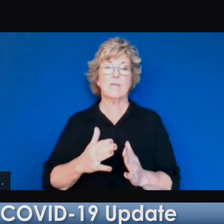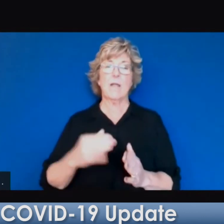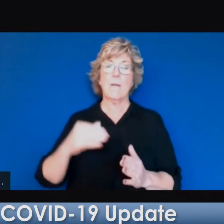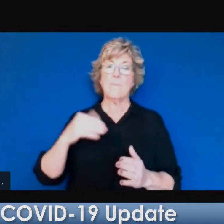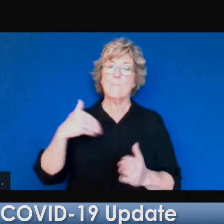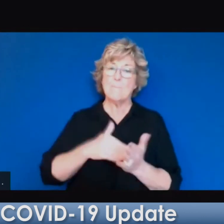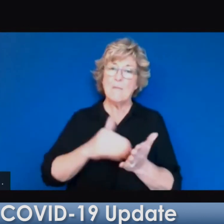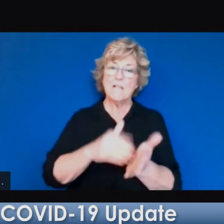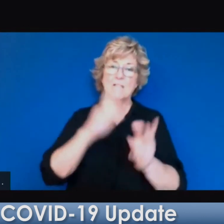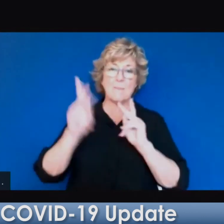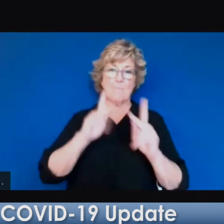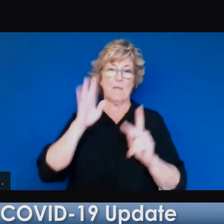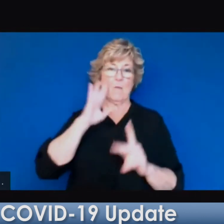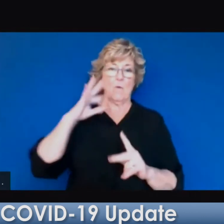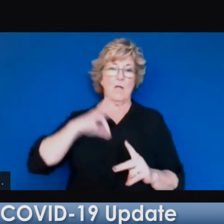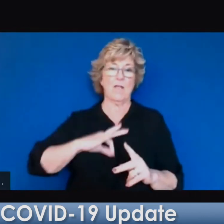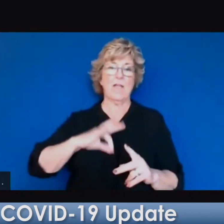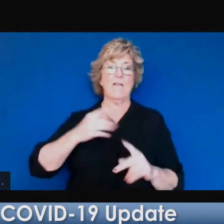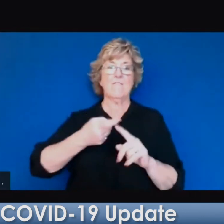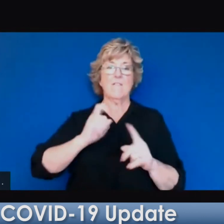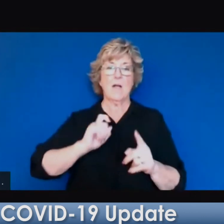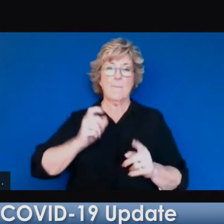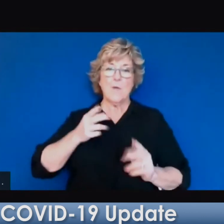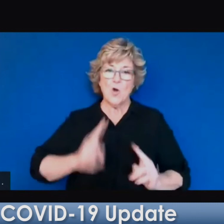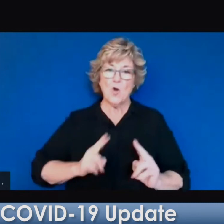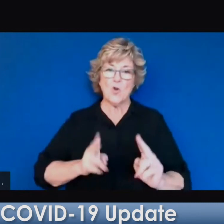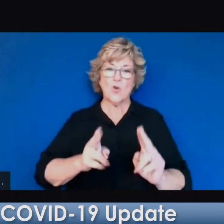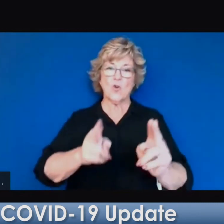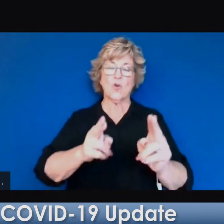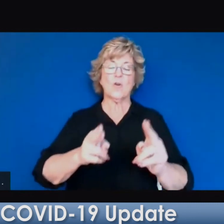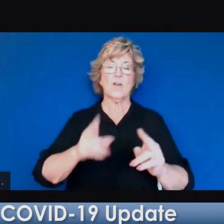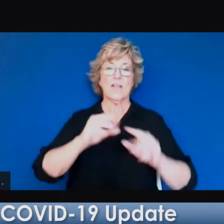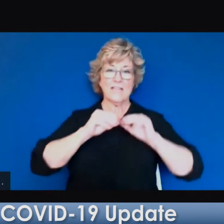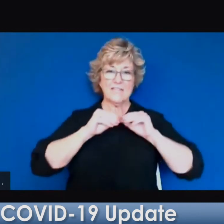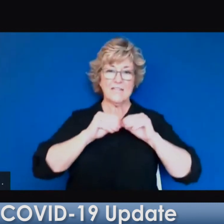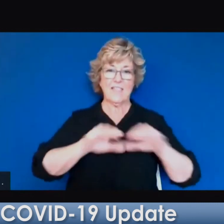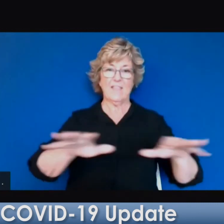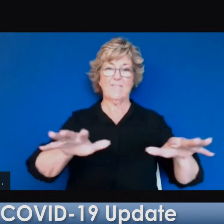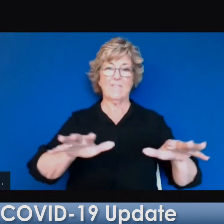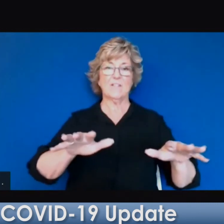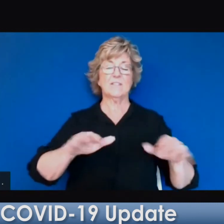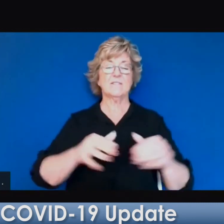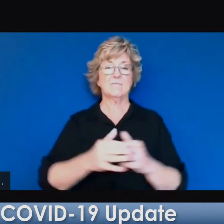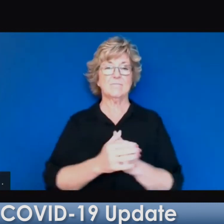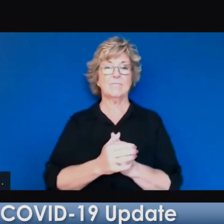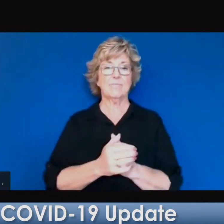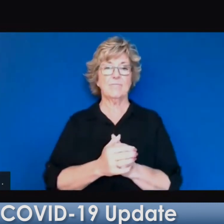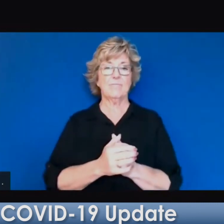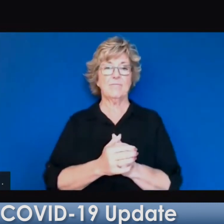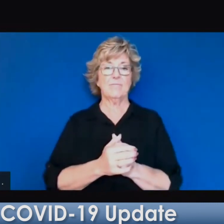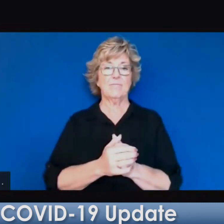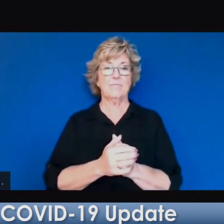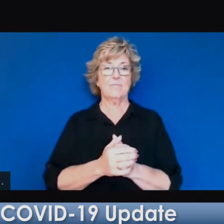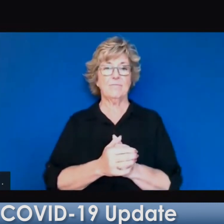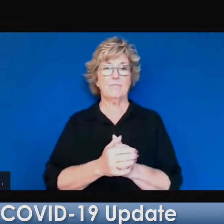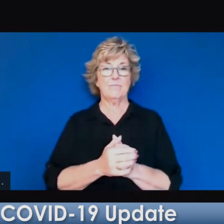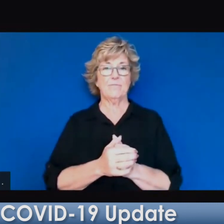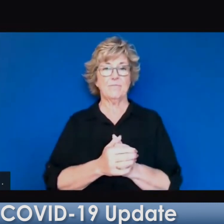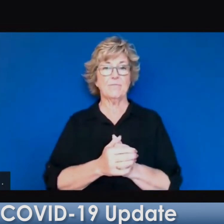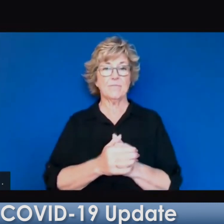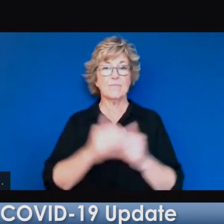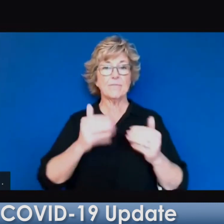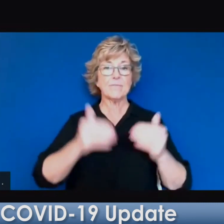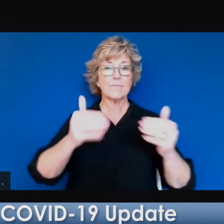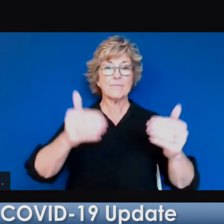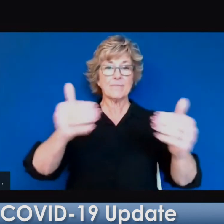benefit because of the urgency and the deliberative speed that was advanced, that